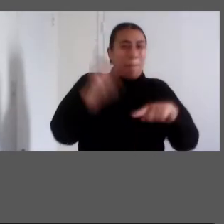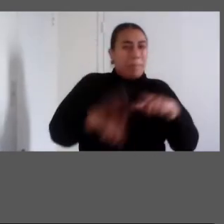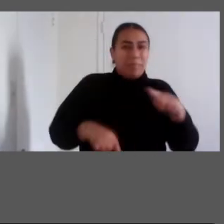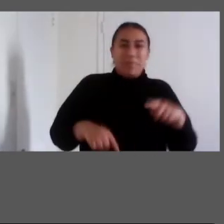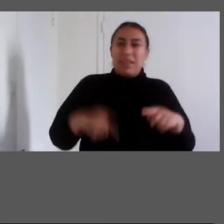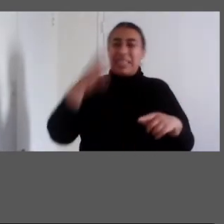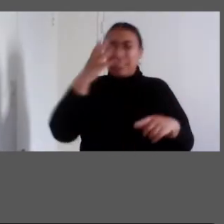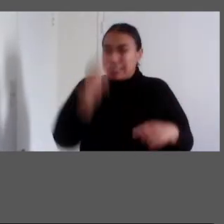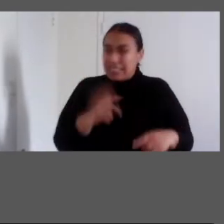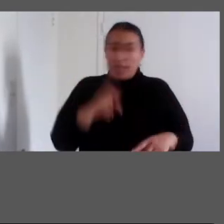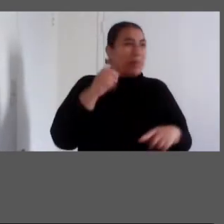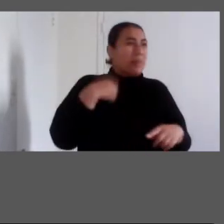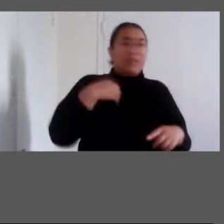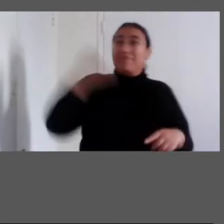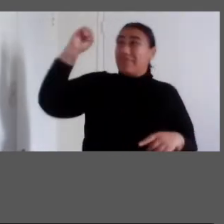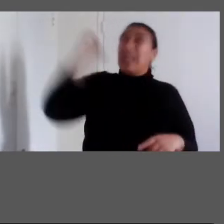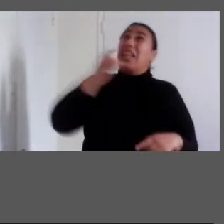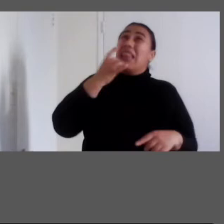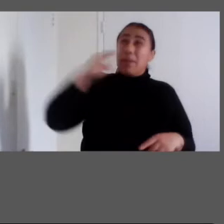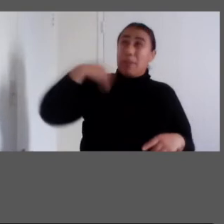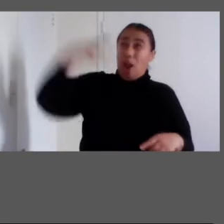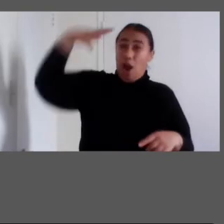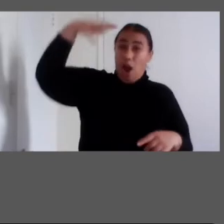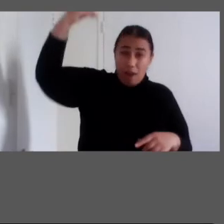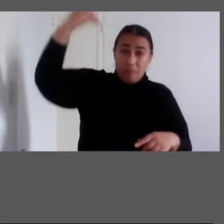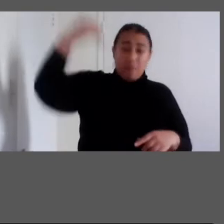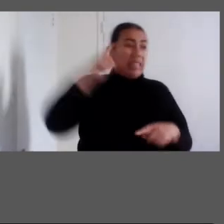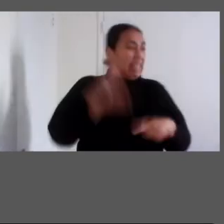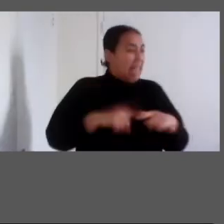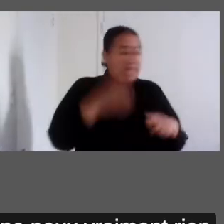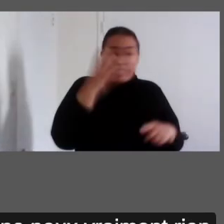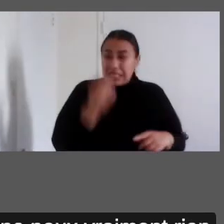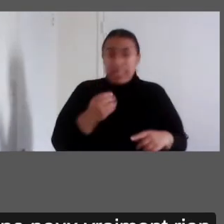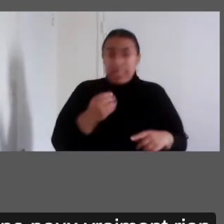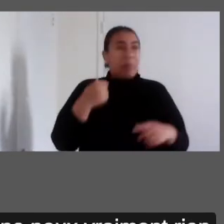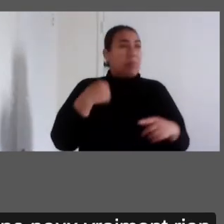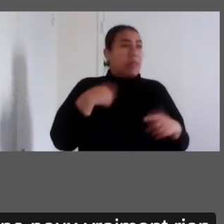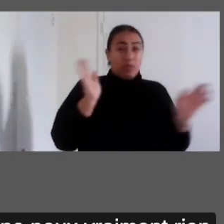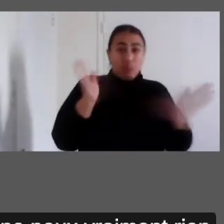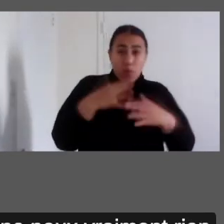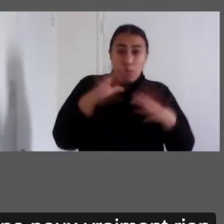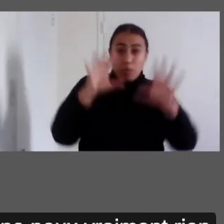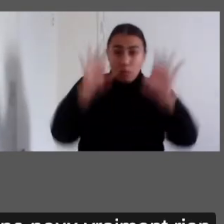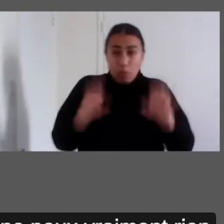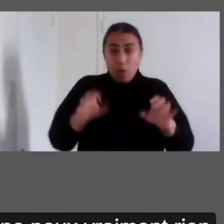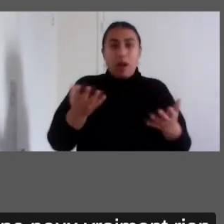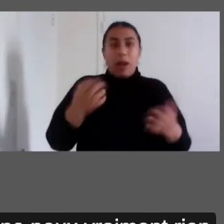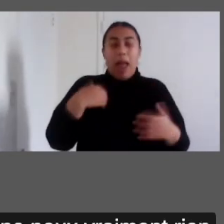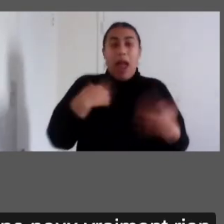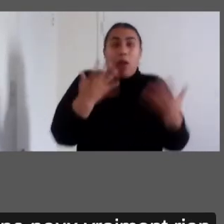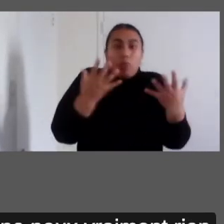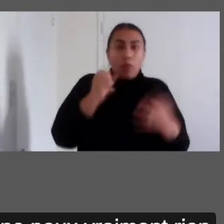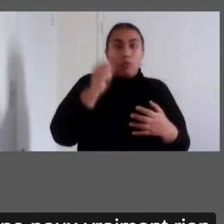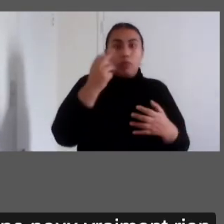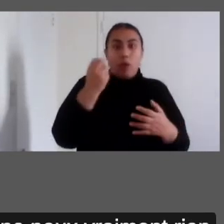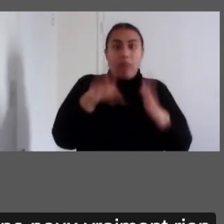add further pain control. It is also an excellent sleep assistant. Sometimes patients will tell us, when I get a migraine, there's really